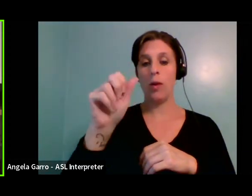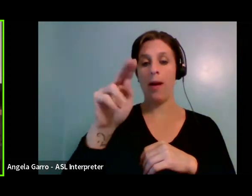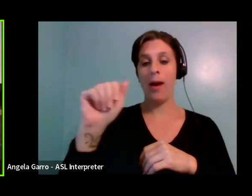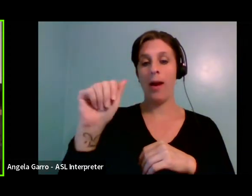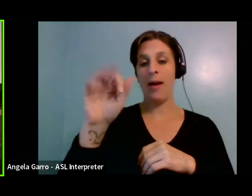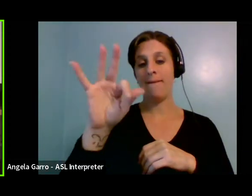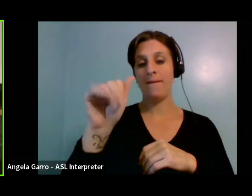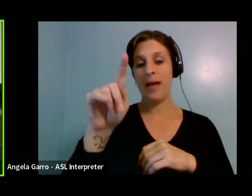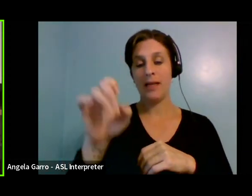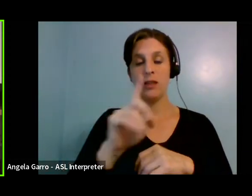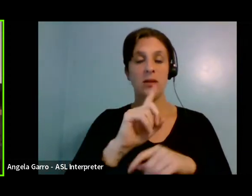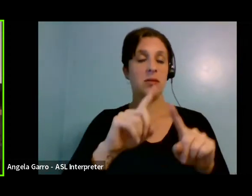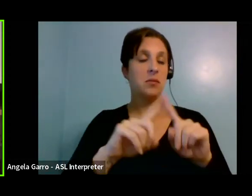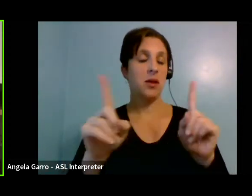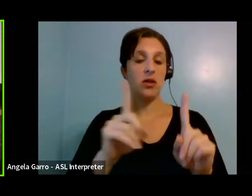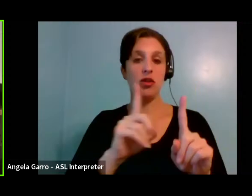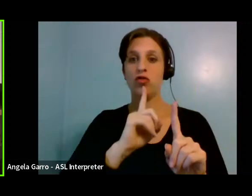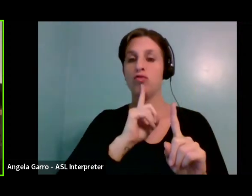really great,